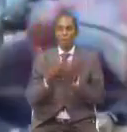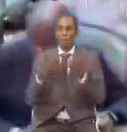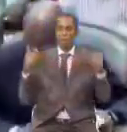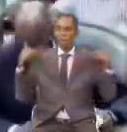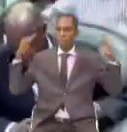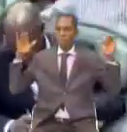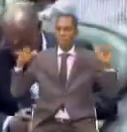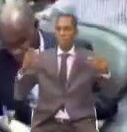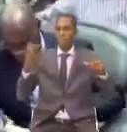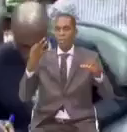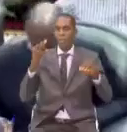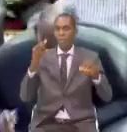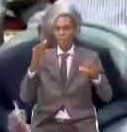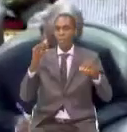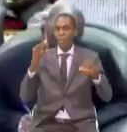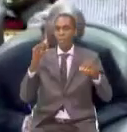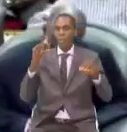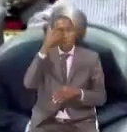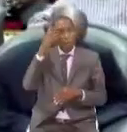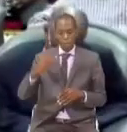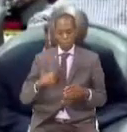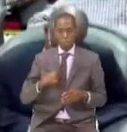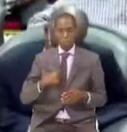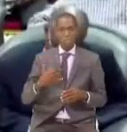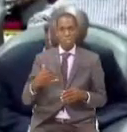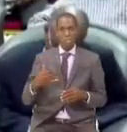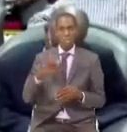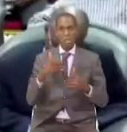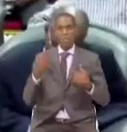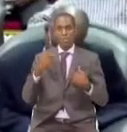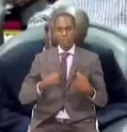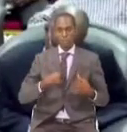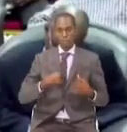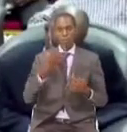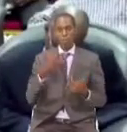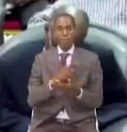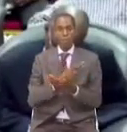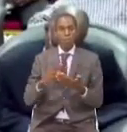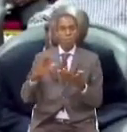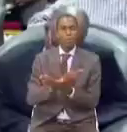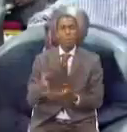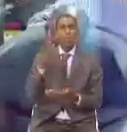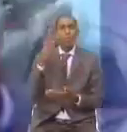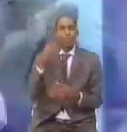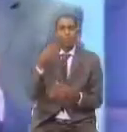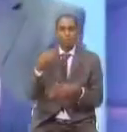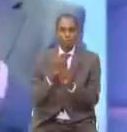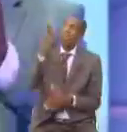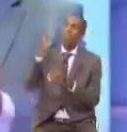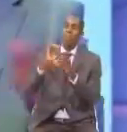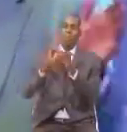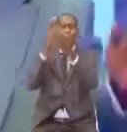because the garment they have, the robe of righteousness they have, was made in heaven.